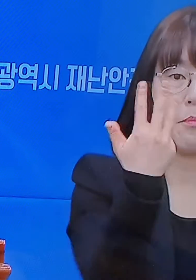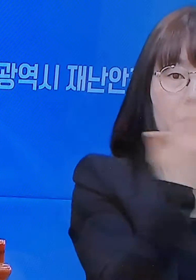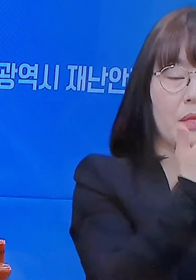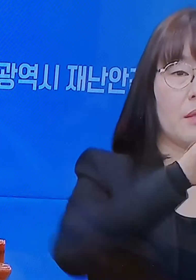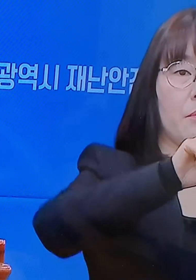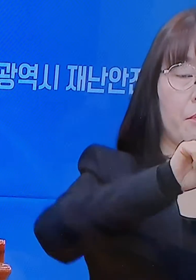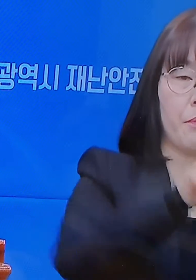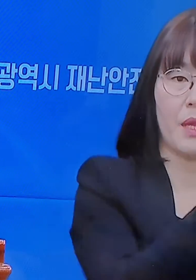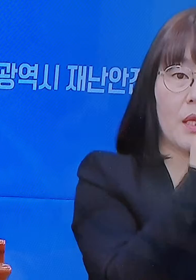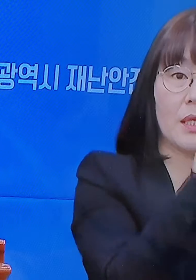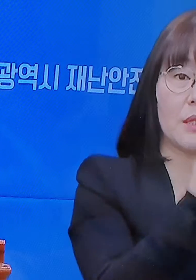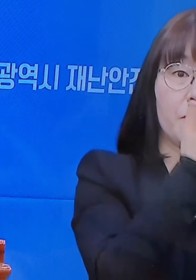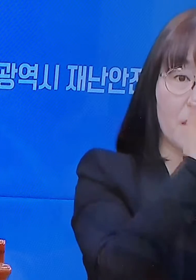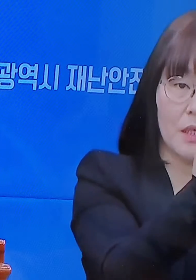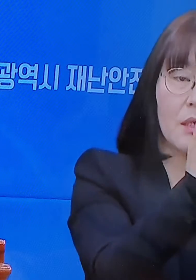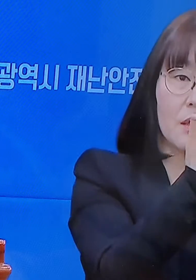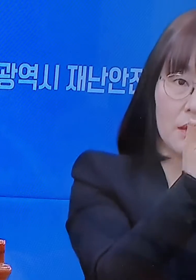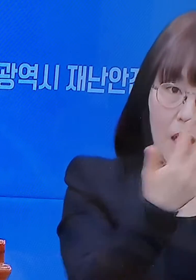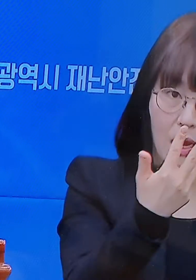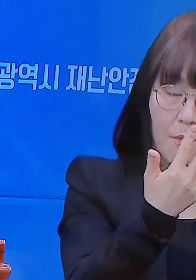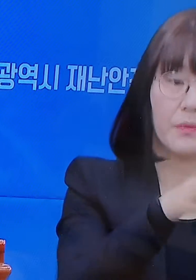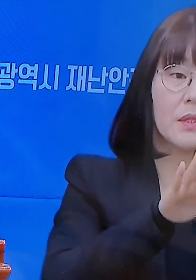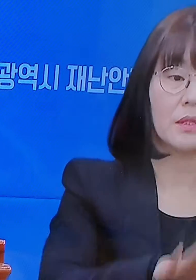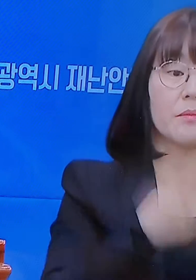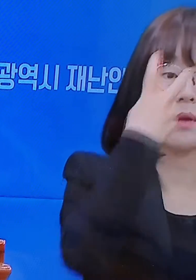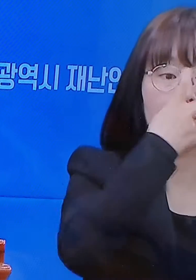And I figure out that uh,